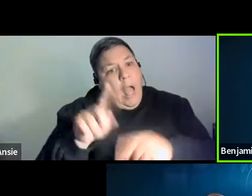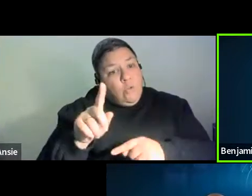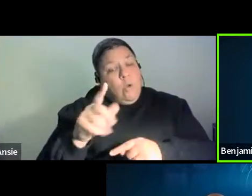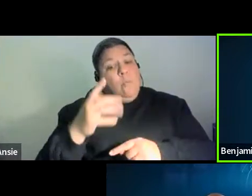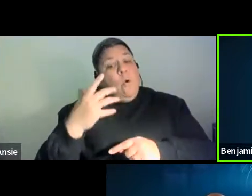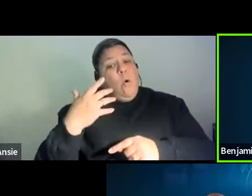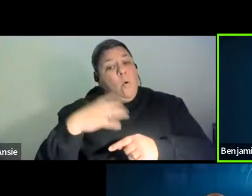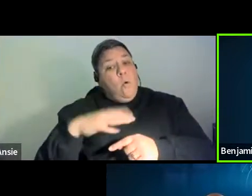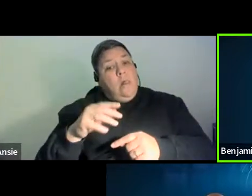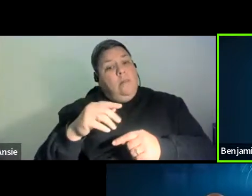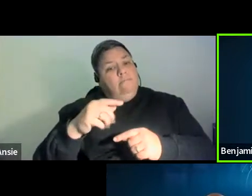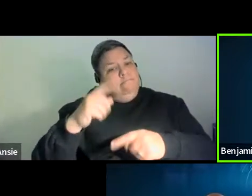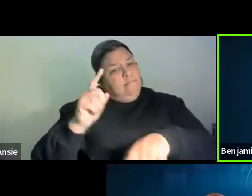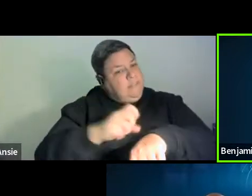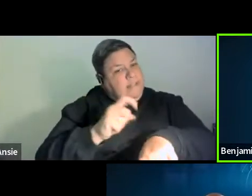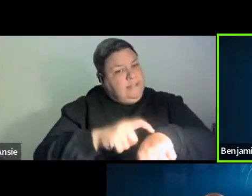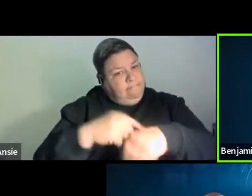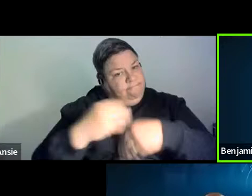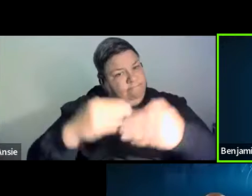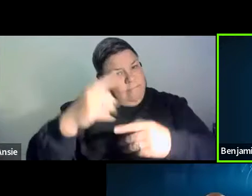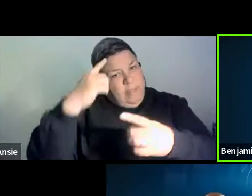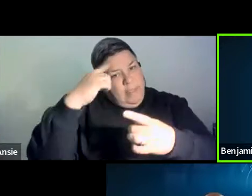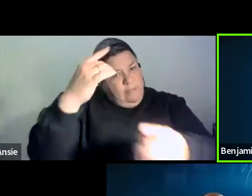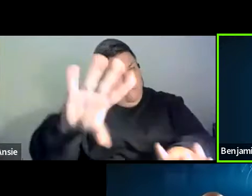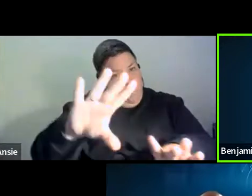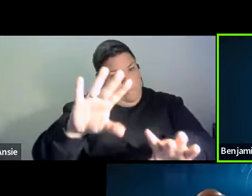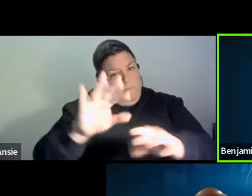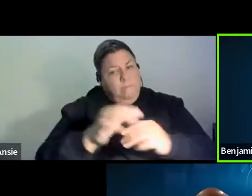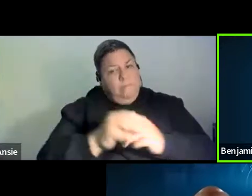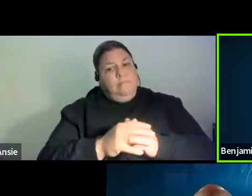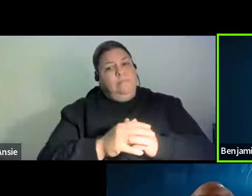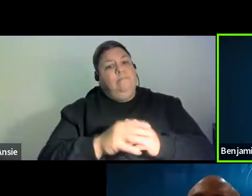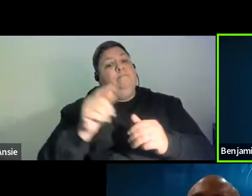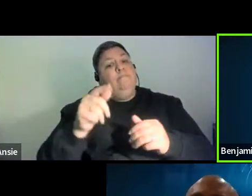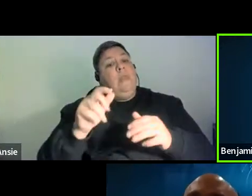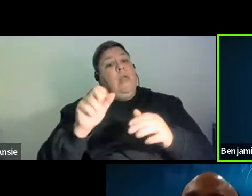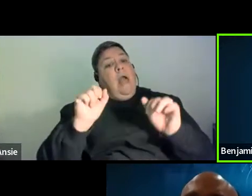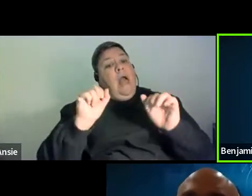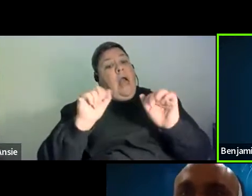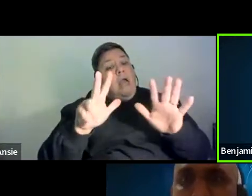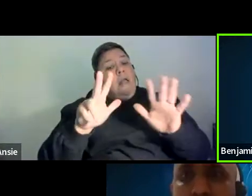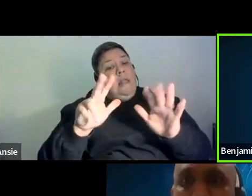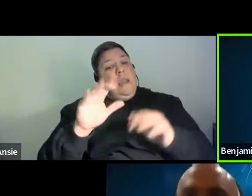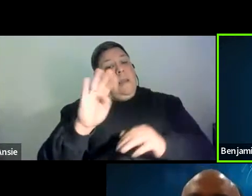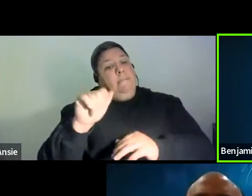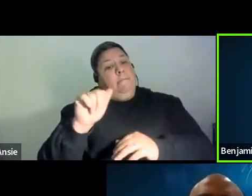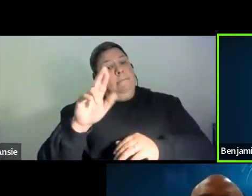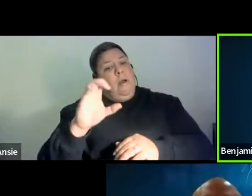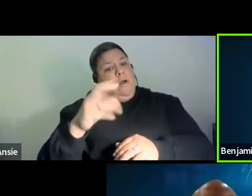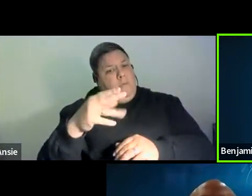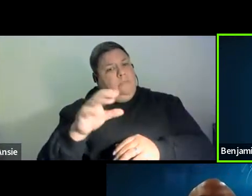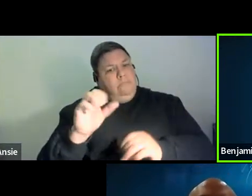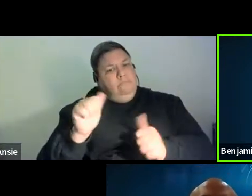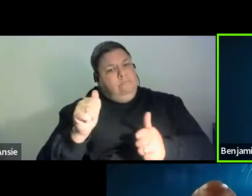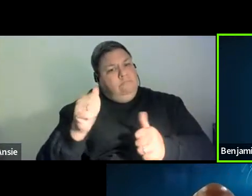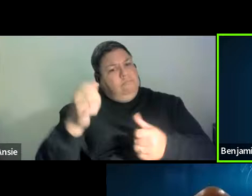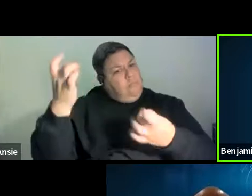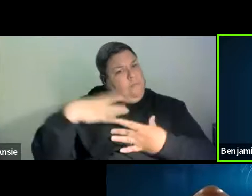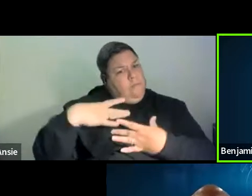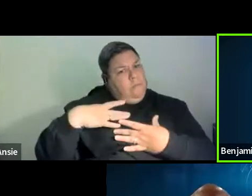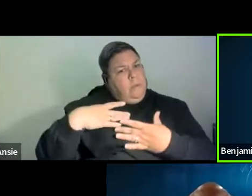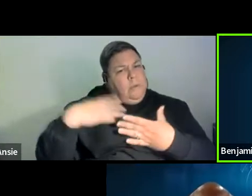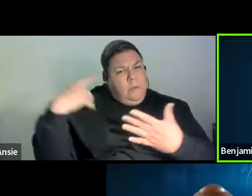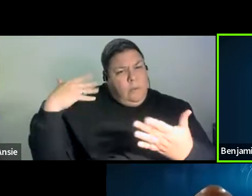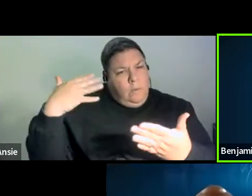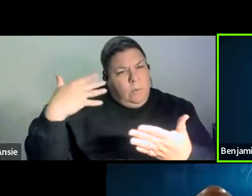in due course. Request concluded on the 18th of March, but no further correspondence received from SARS and could